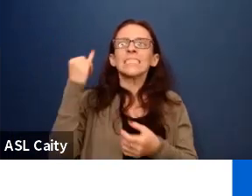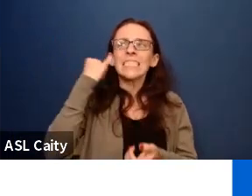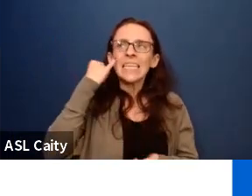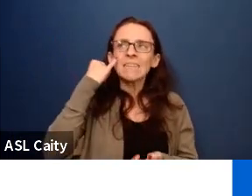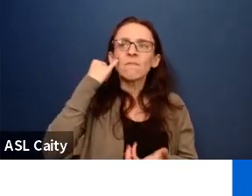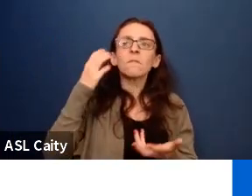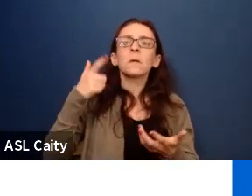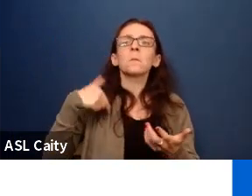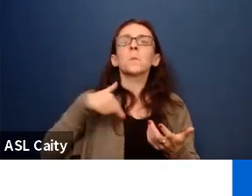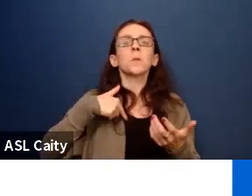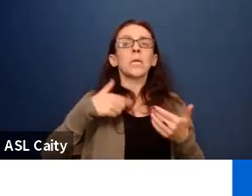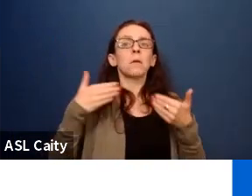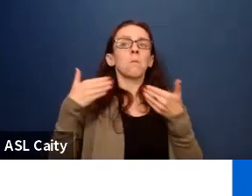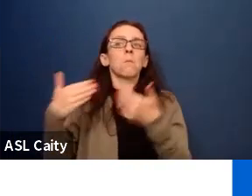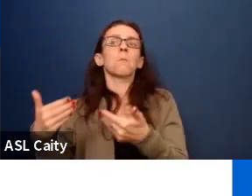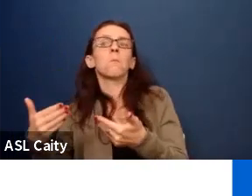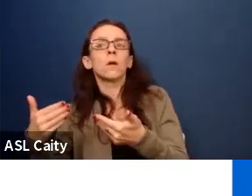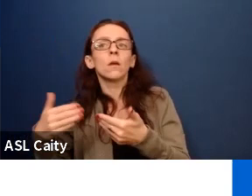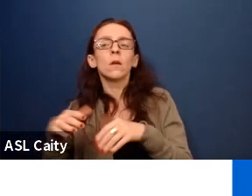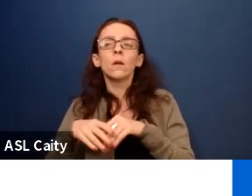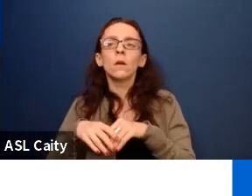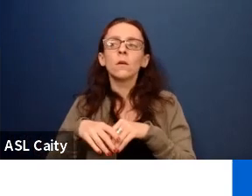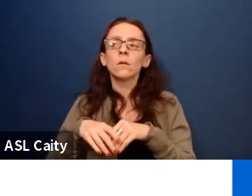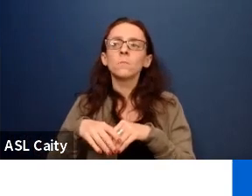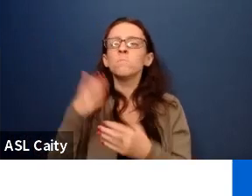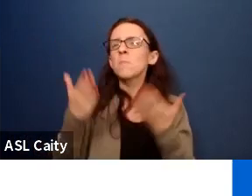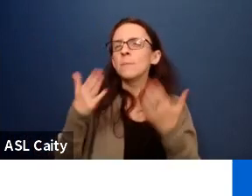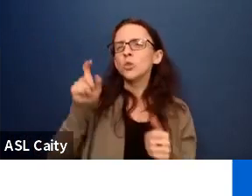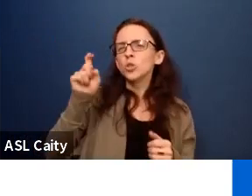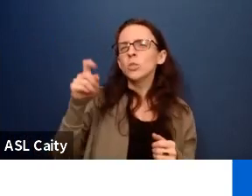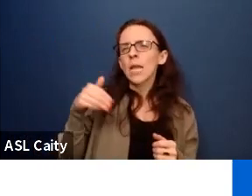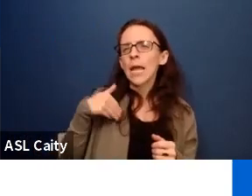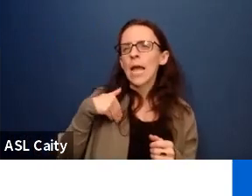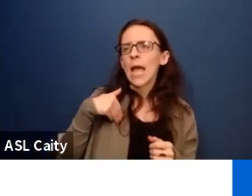direction, we should have a tier